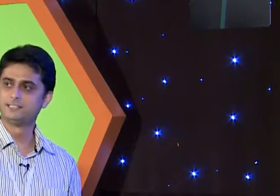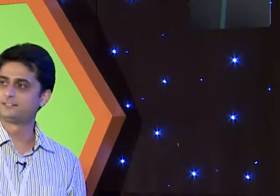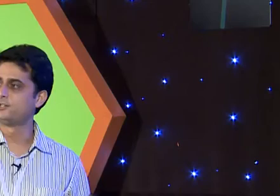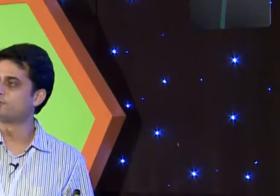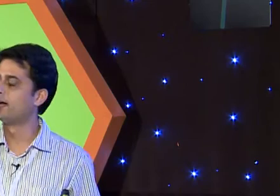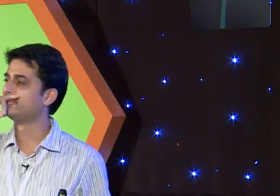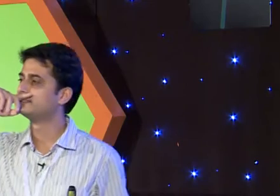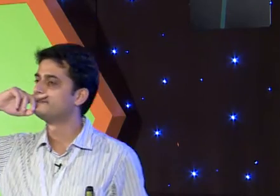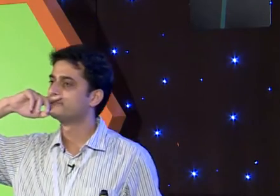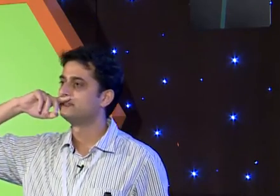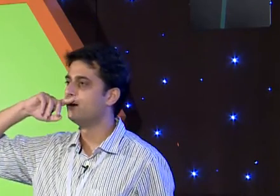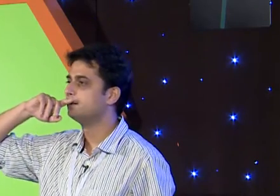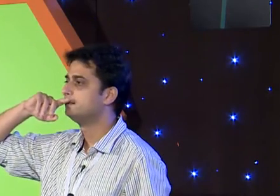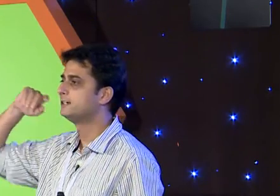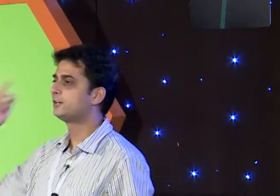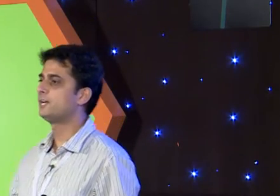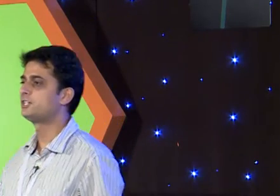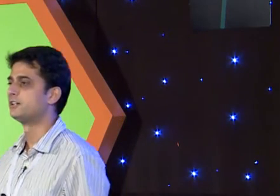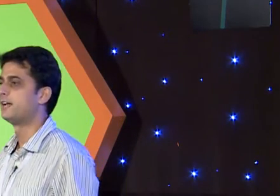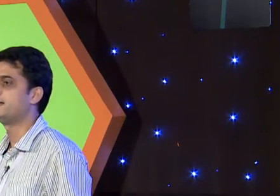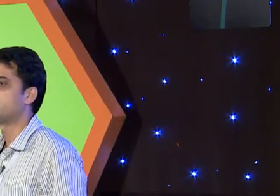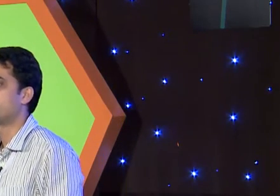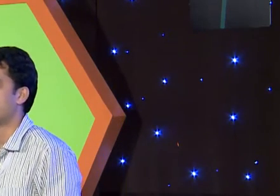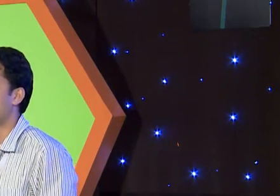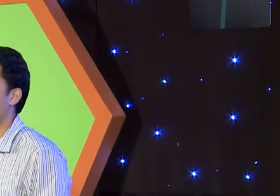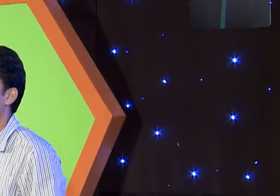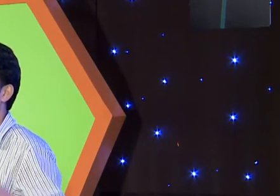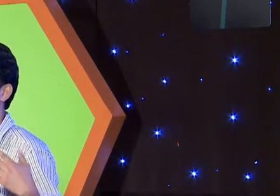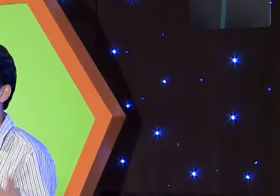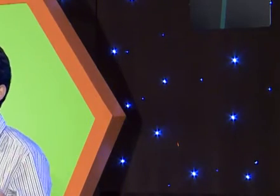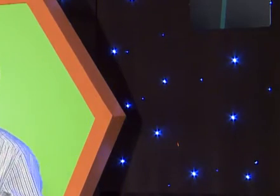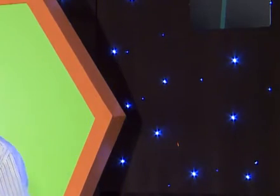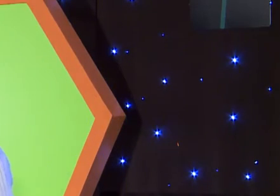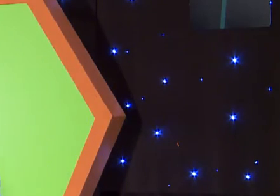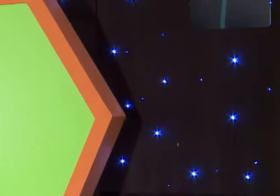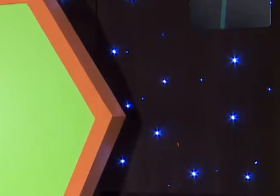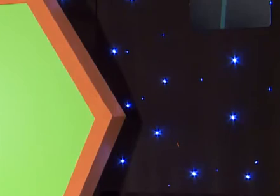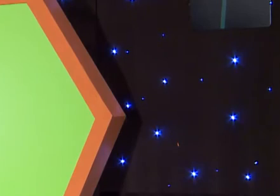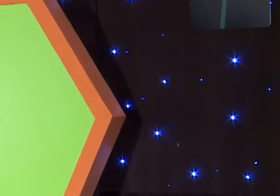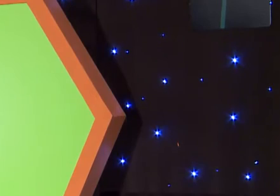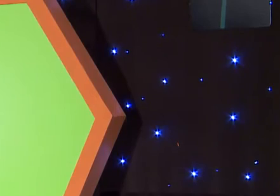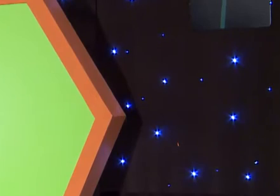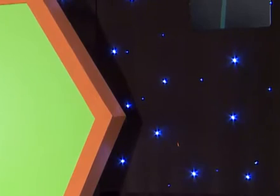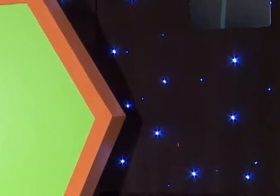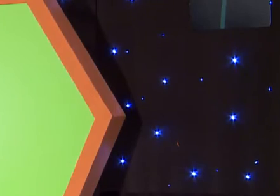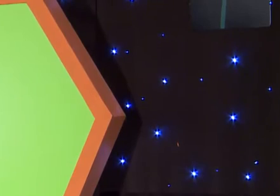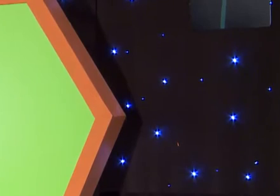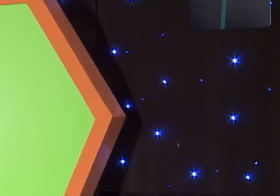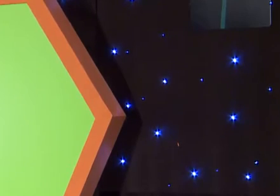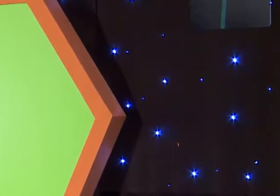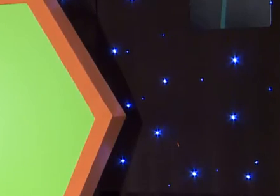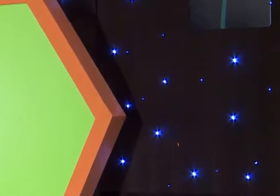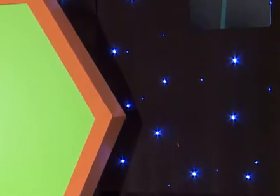So I just see like 3 or 4 hands. Now, here's the question, right? We spend our mornings reading newspapers,